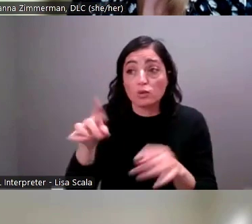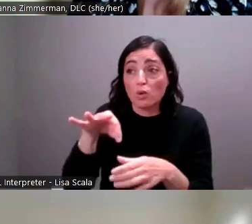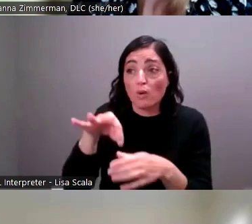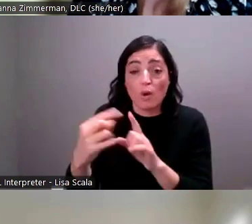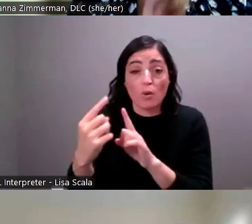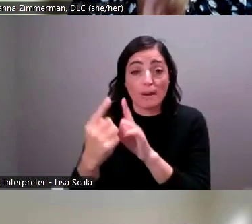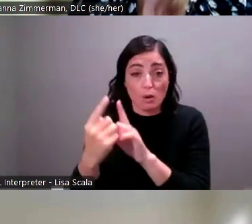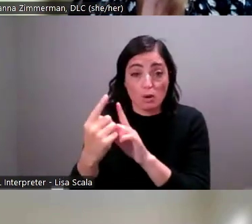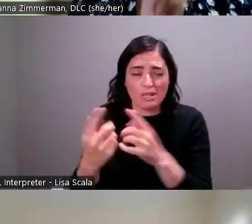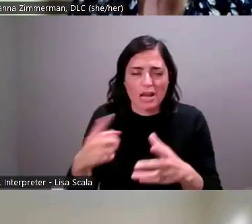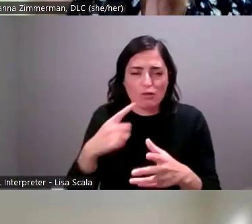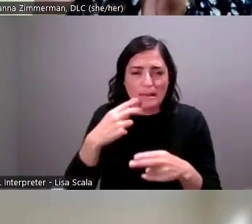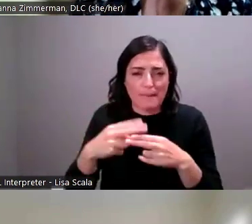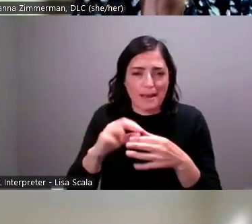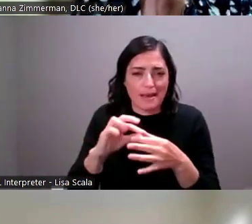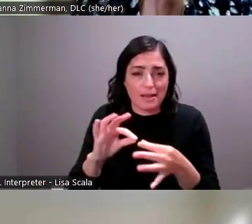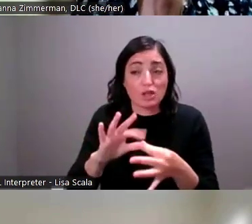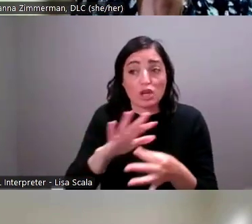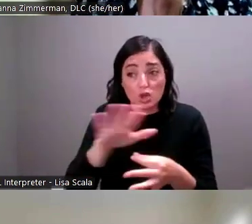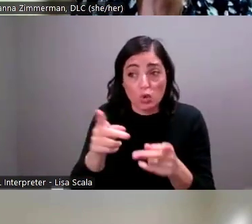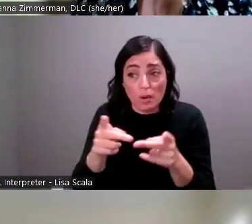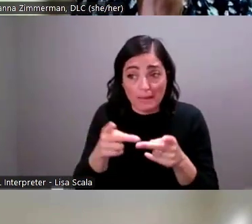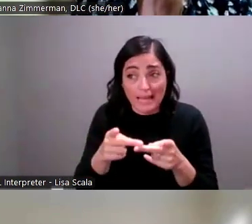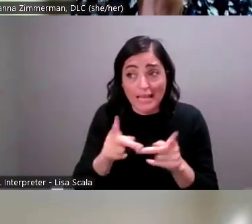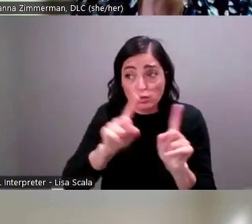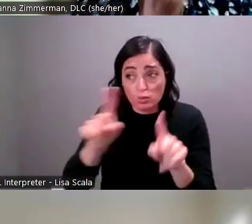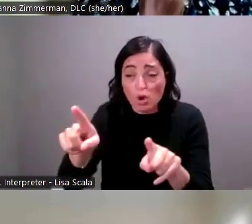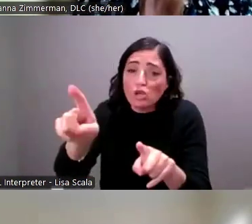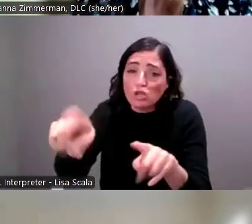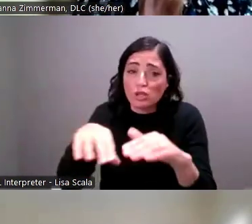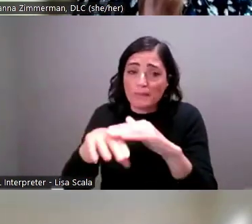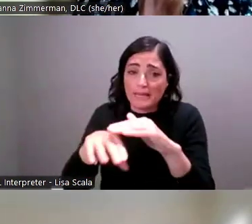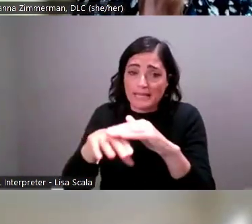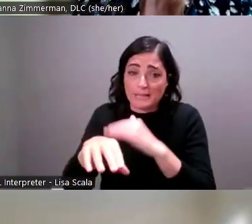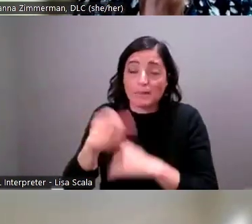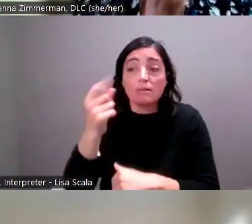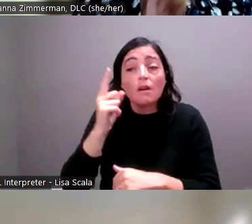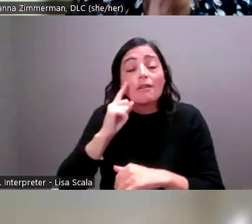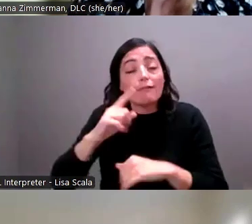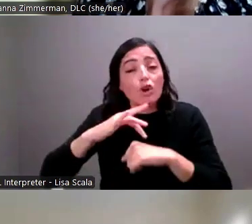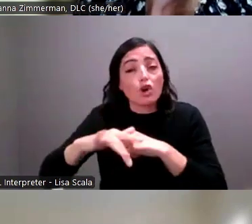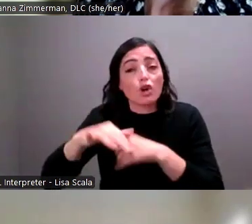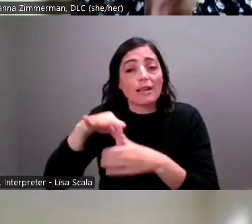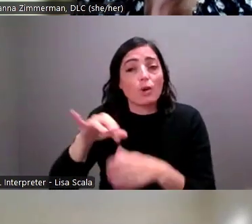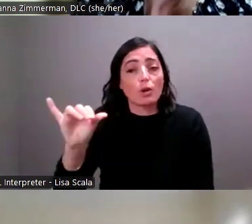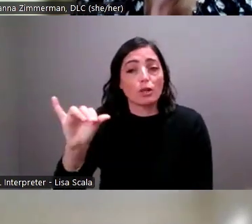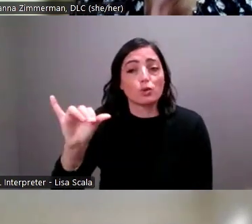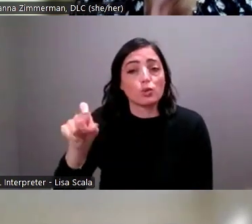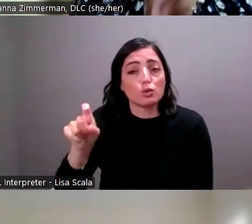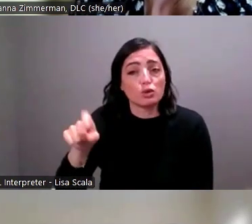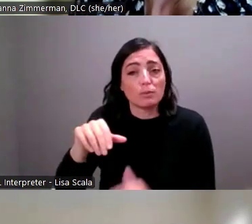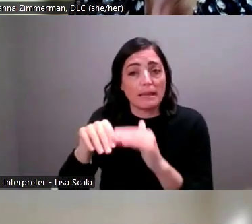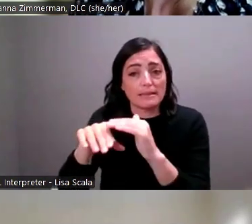as I mentioned, your polling place should be accessible, and that includes for early voting as well. Um,